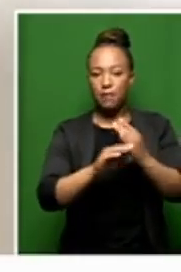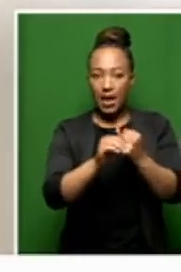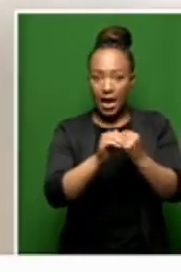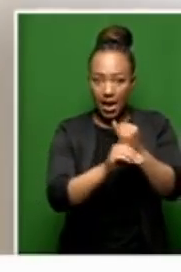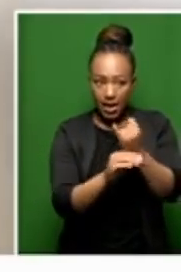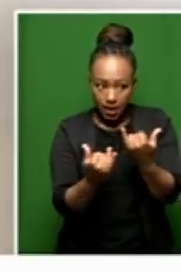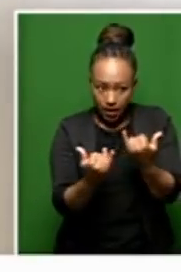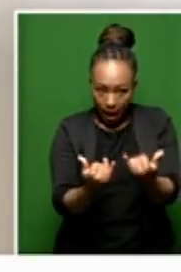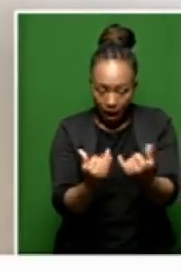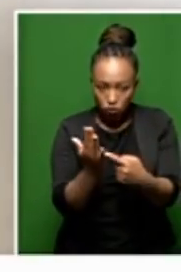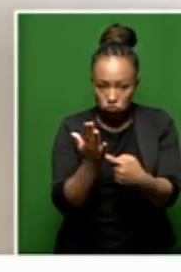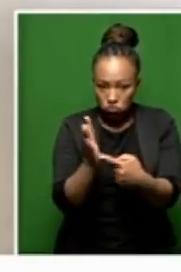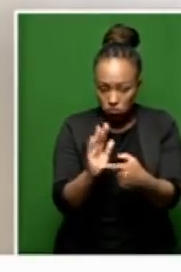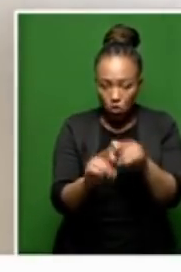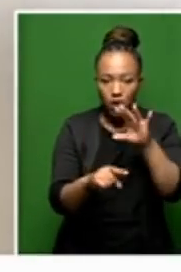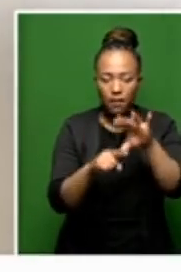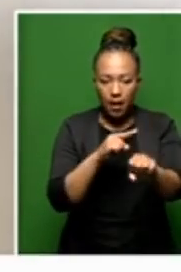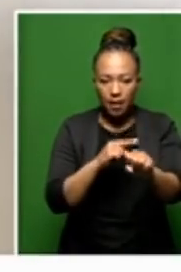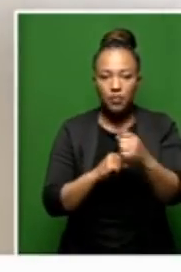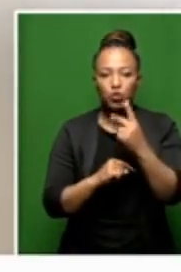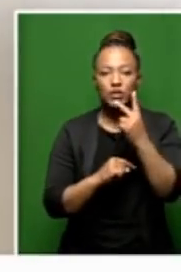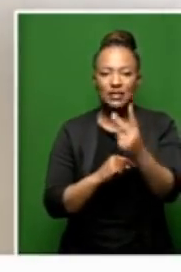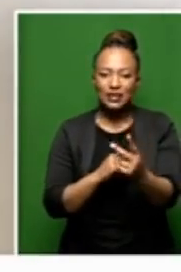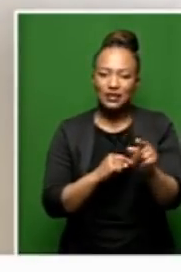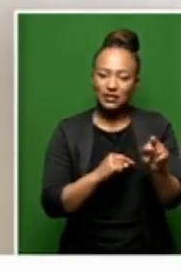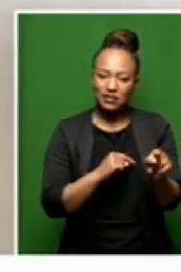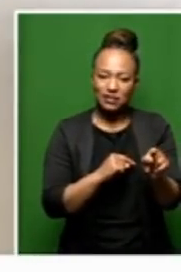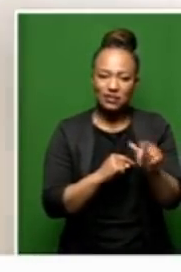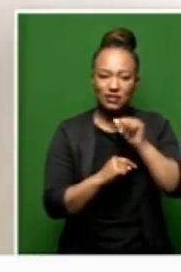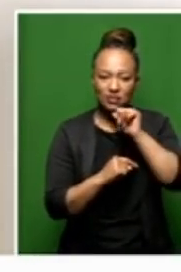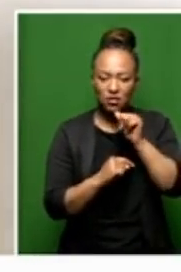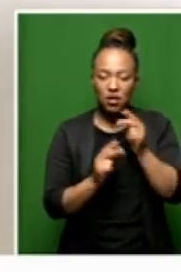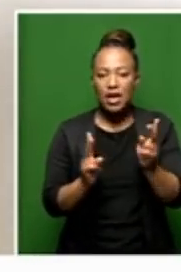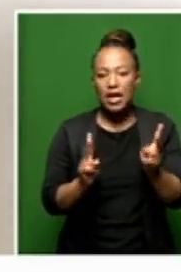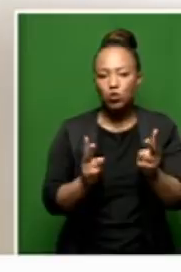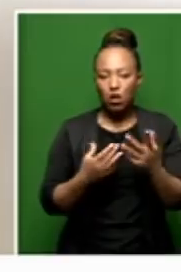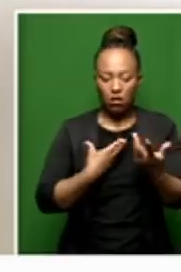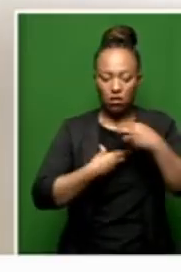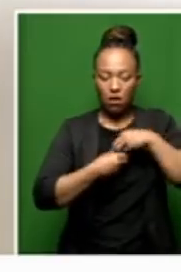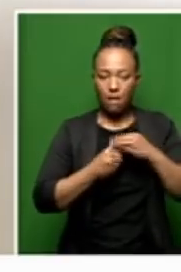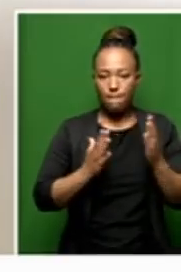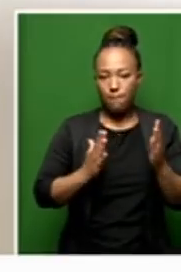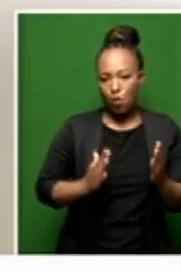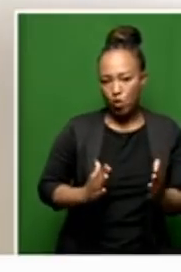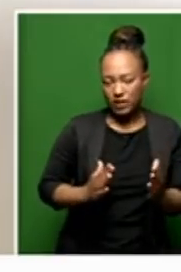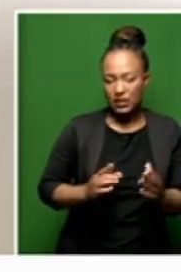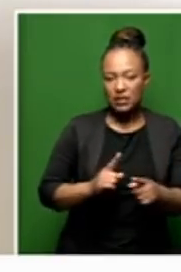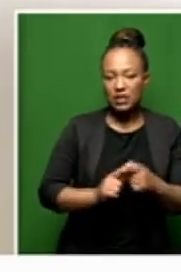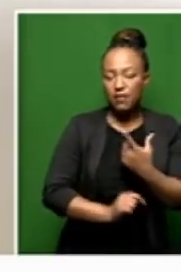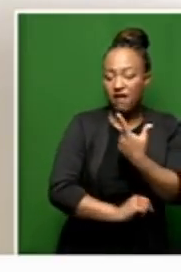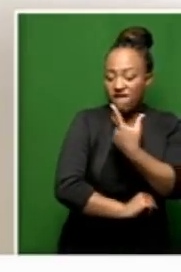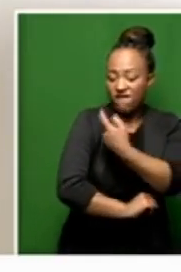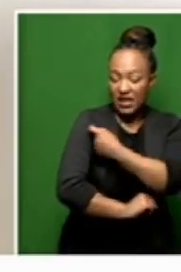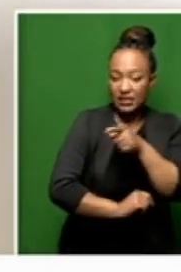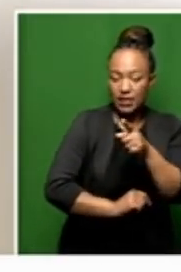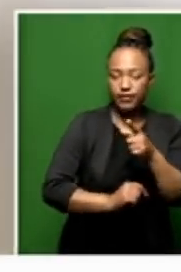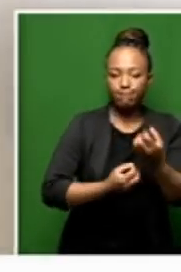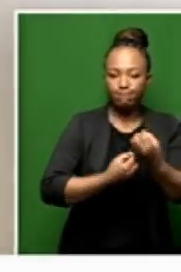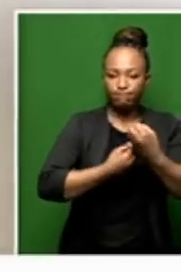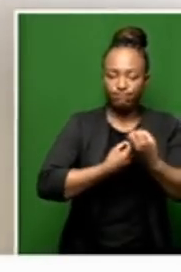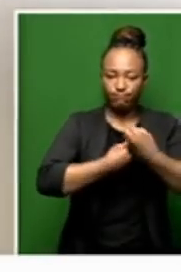very clear towards what we are understanding is that either the natural immunity plus the vaccine immunity and a bit